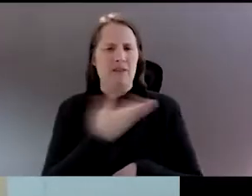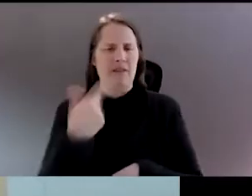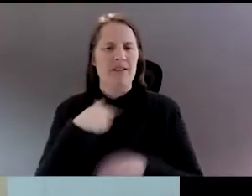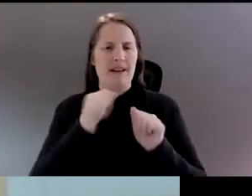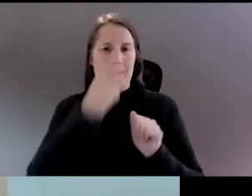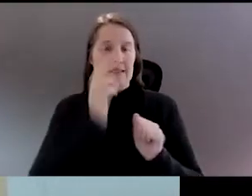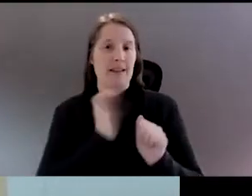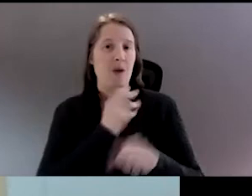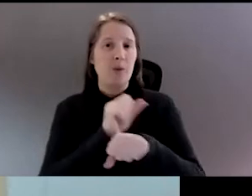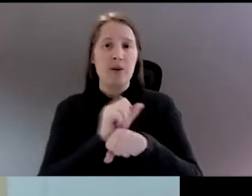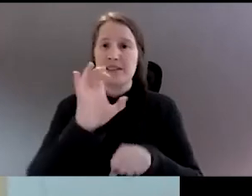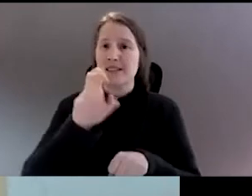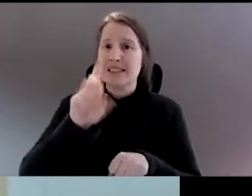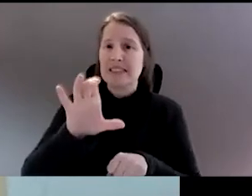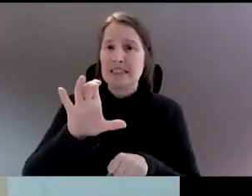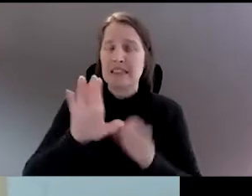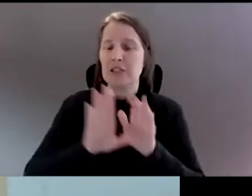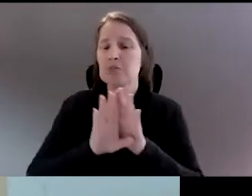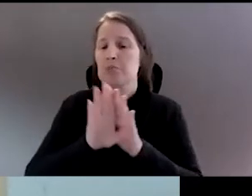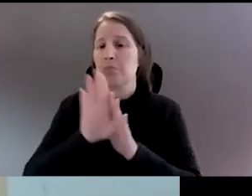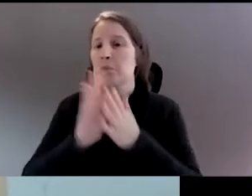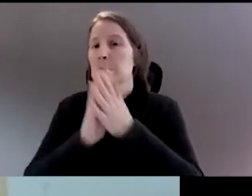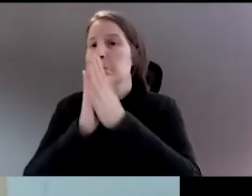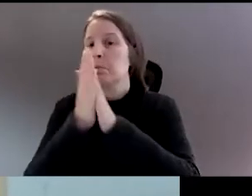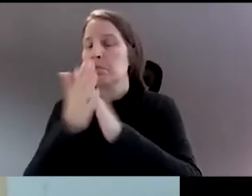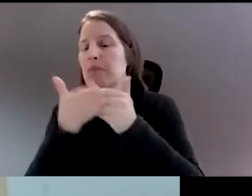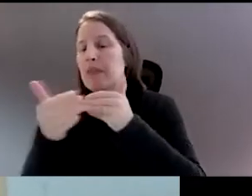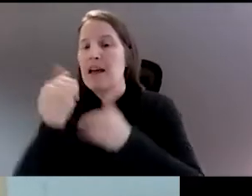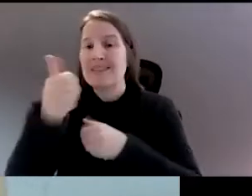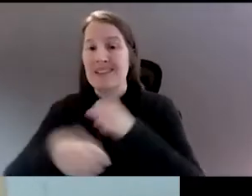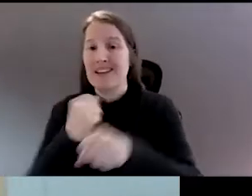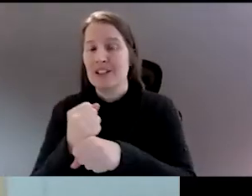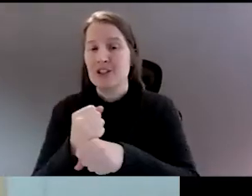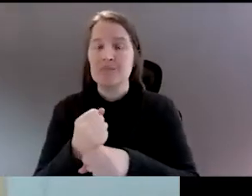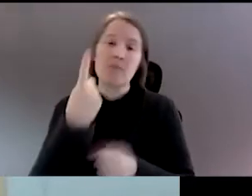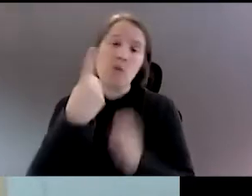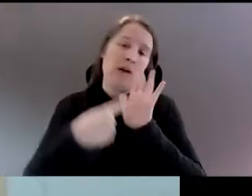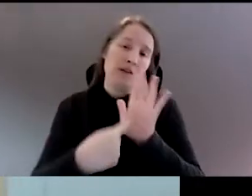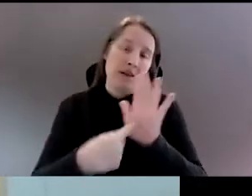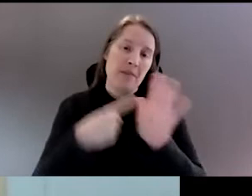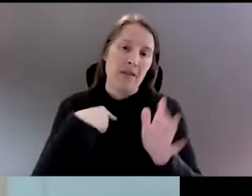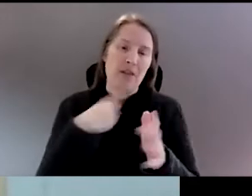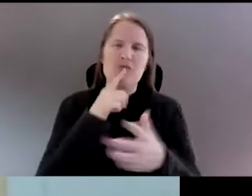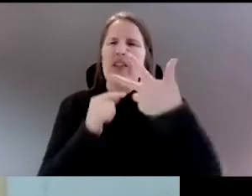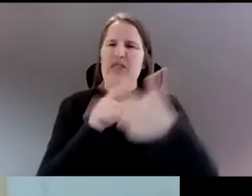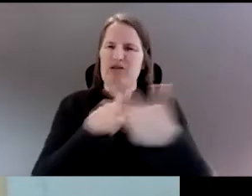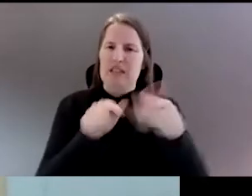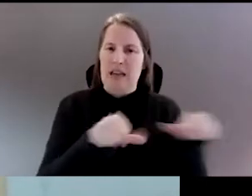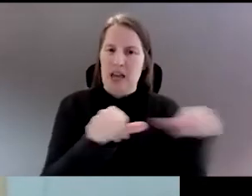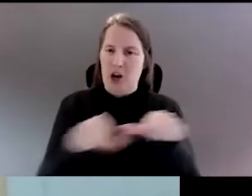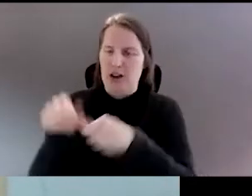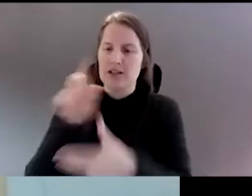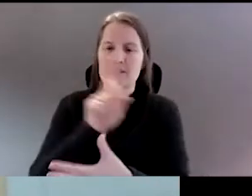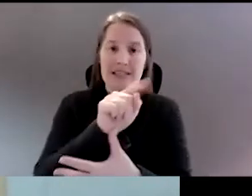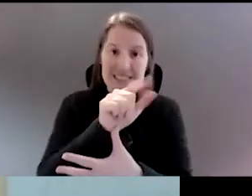developing into over these next 10 years. And the examples that I'm going to give are really in 3 different areas: in data, in research and